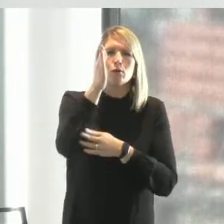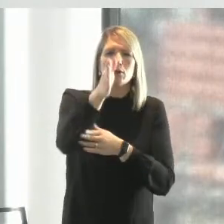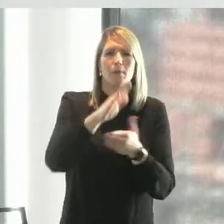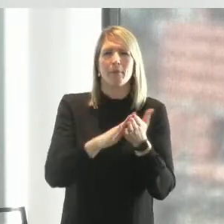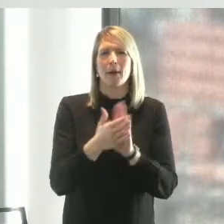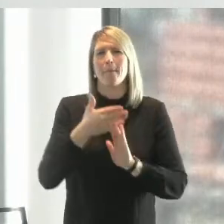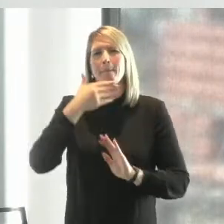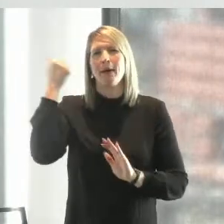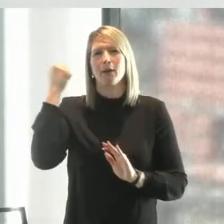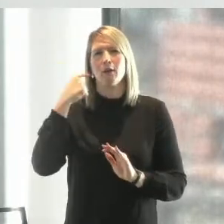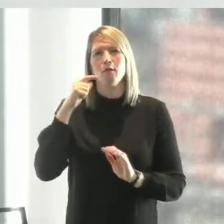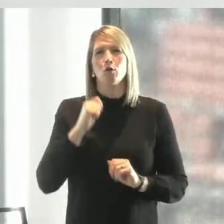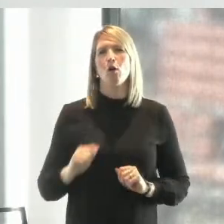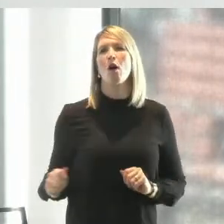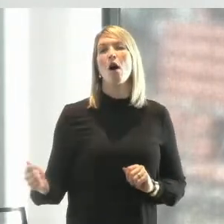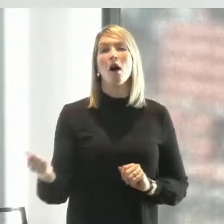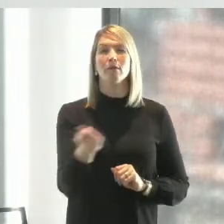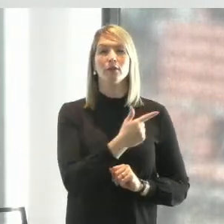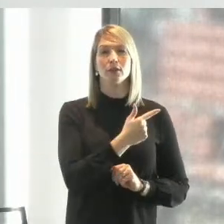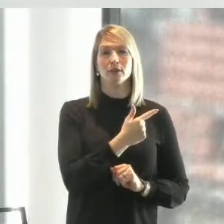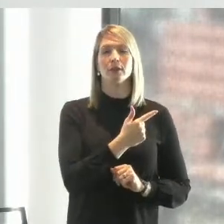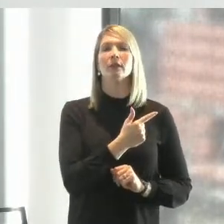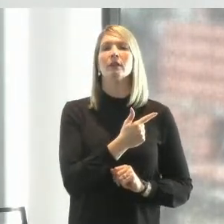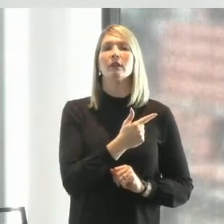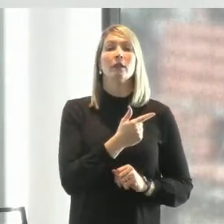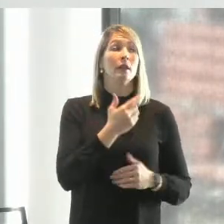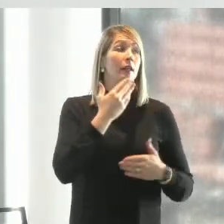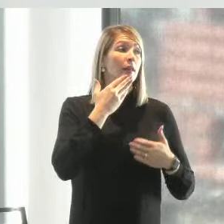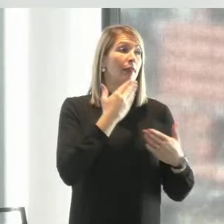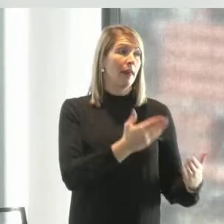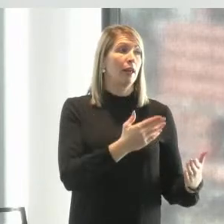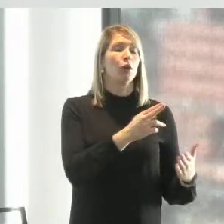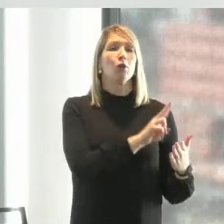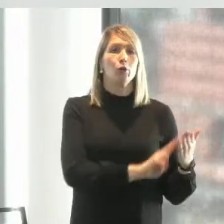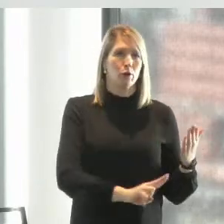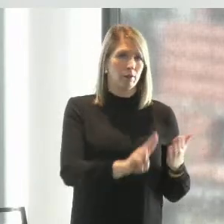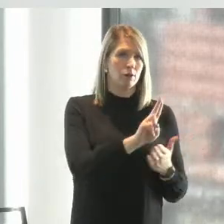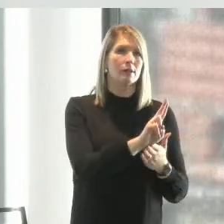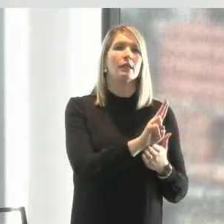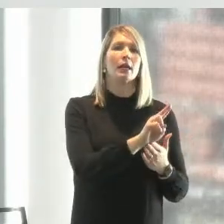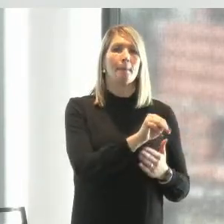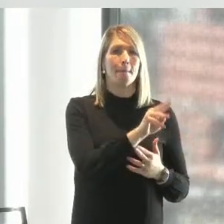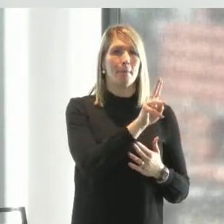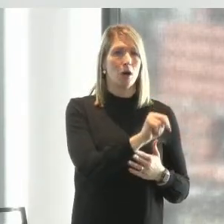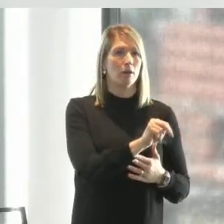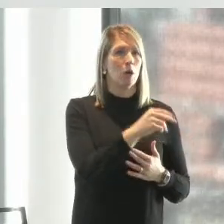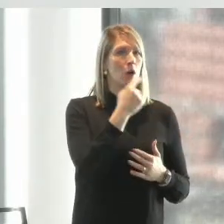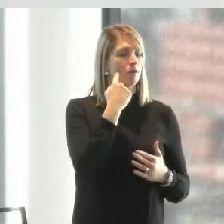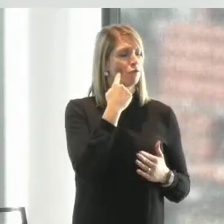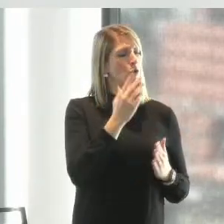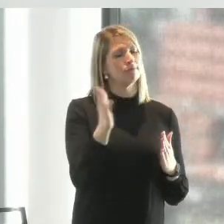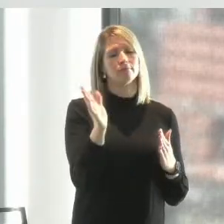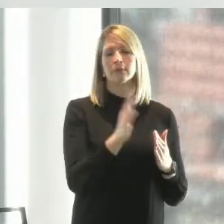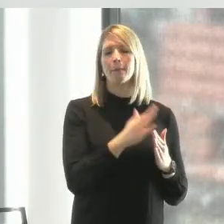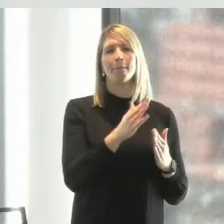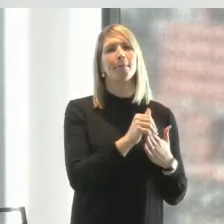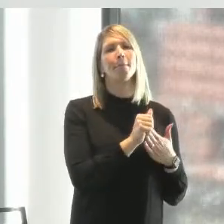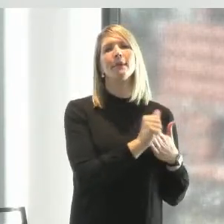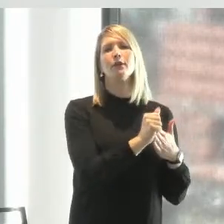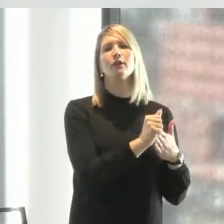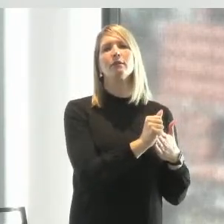us. Thank you so much to Memorial University of Newfoundland for your continued leadership. This